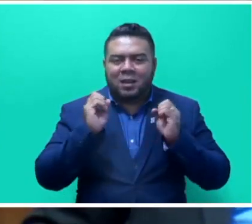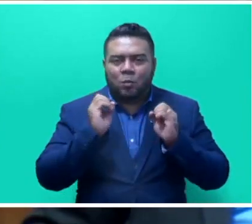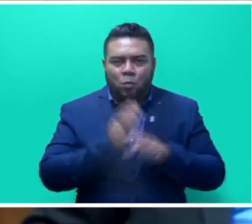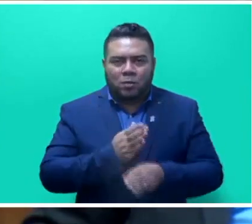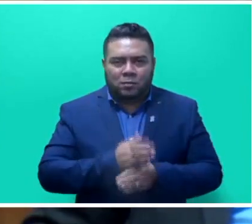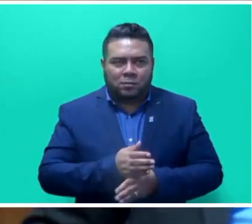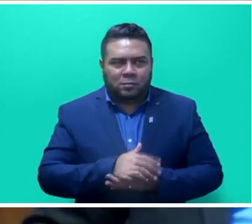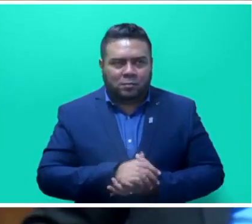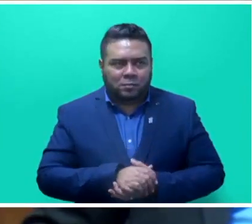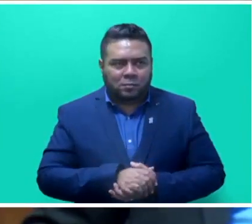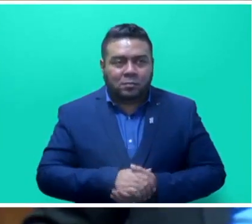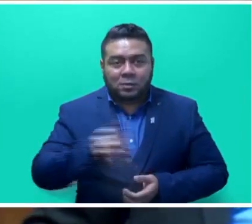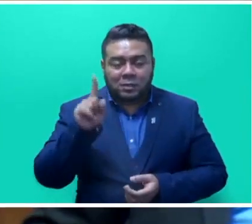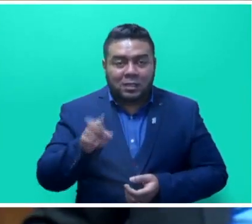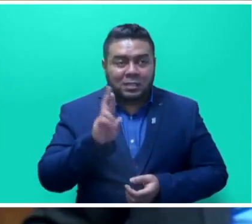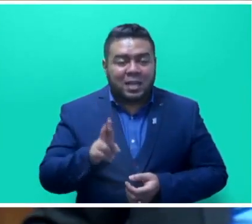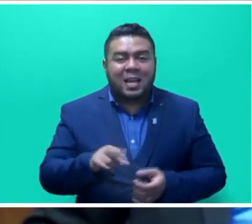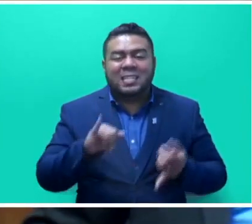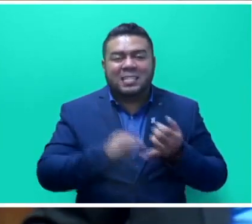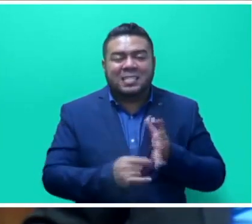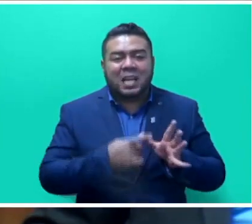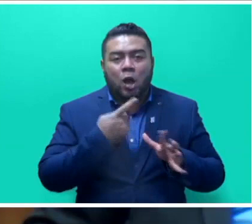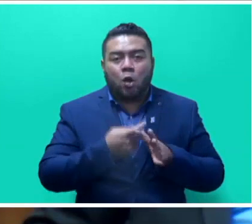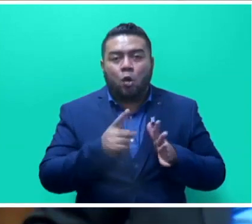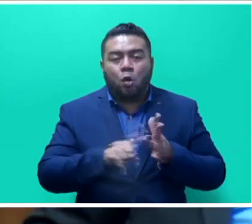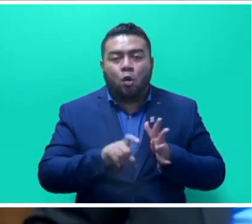works. These are Sakoda in Nasino,